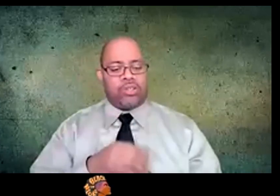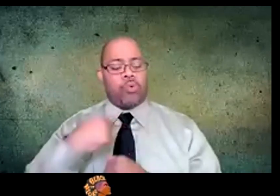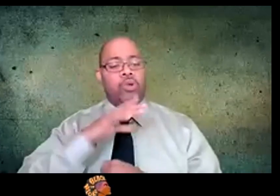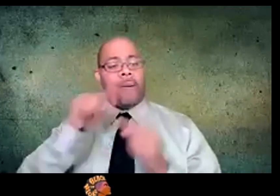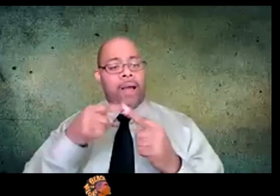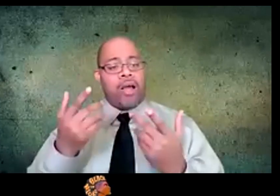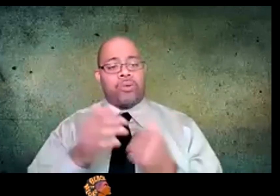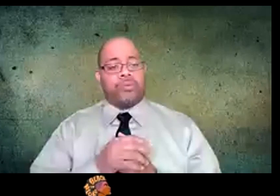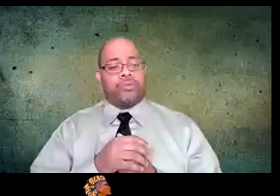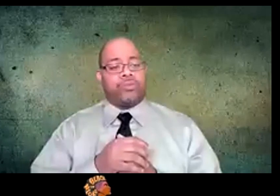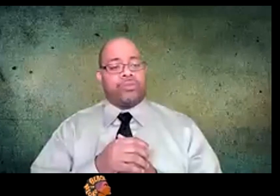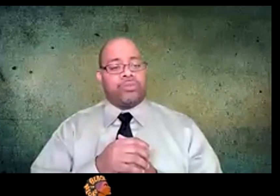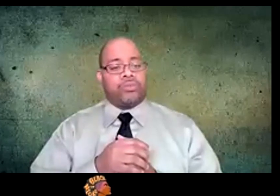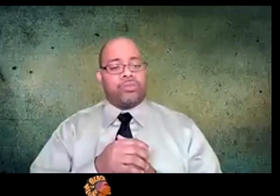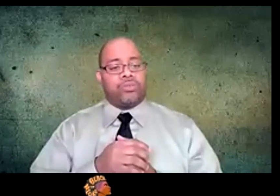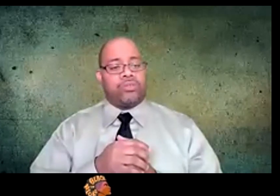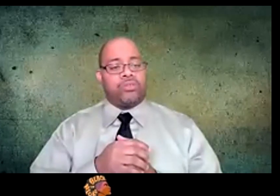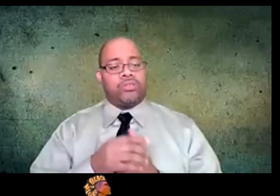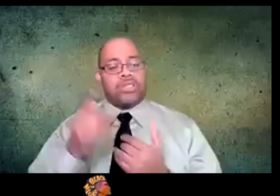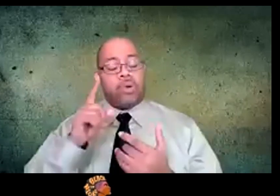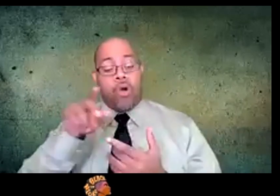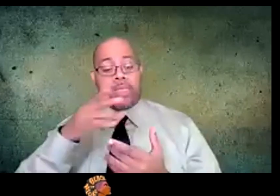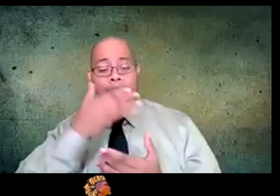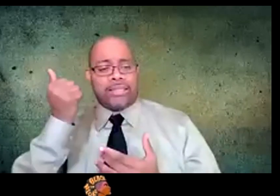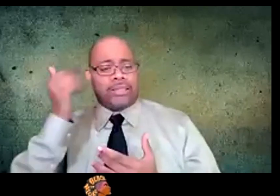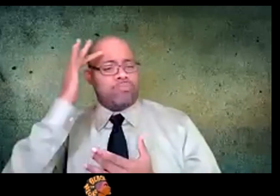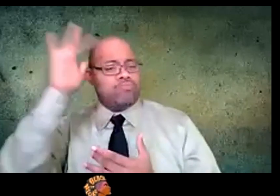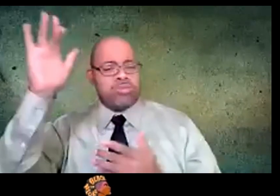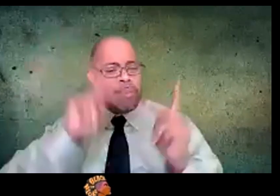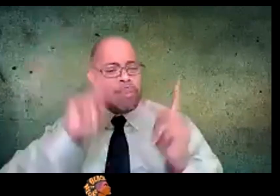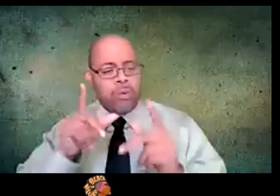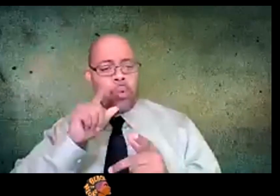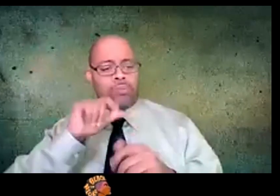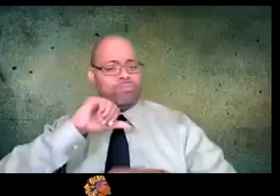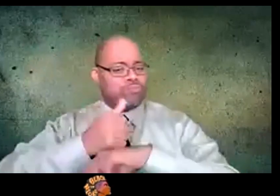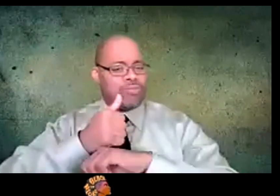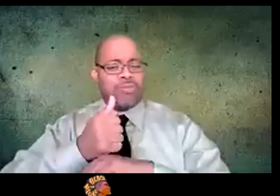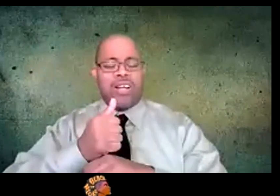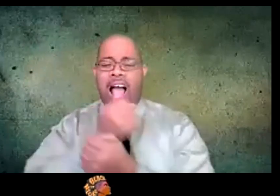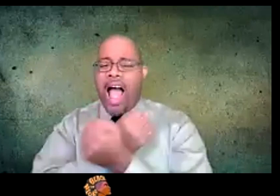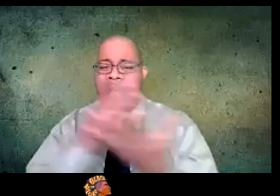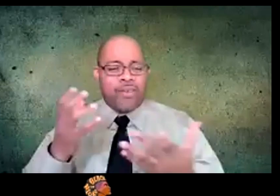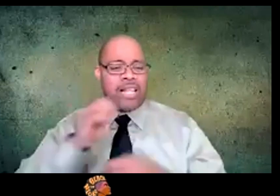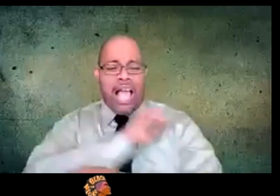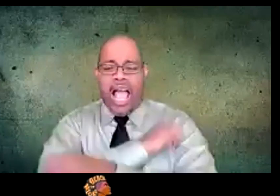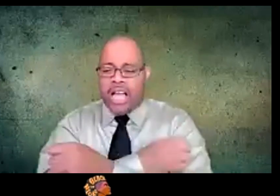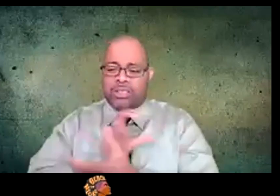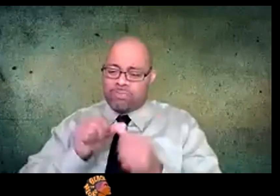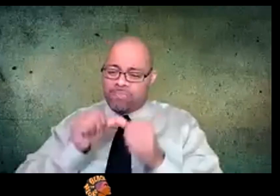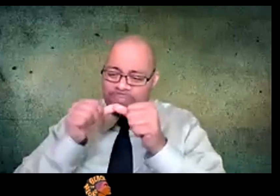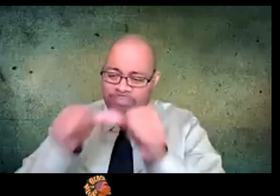about what I feel are the best and the brightest folks who are putting their heart and soul and energy